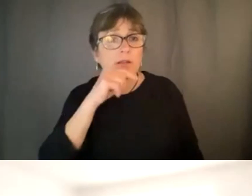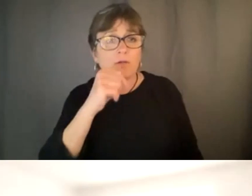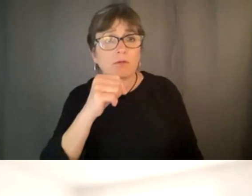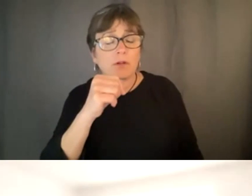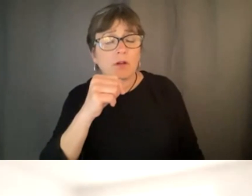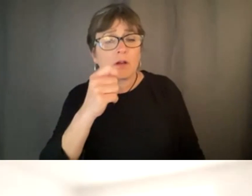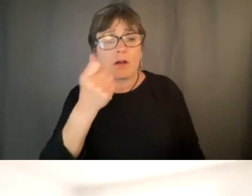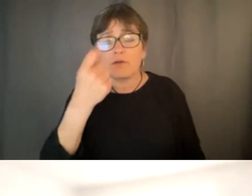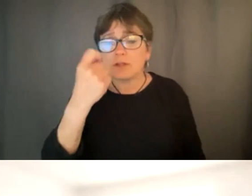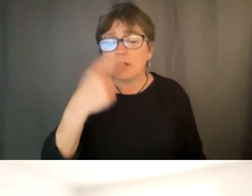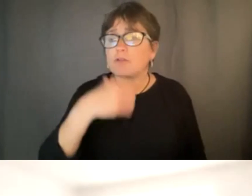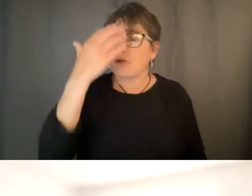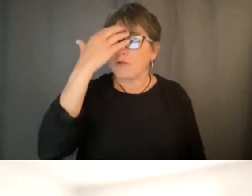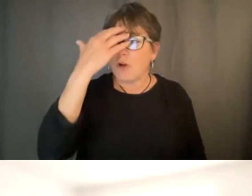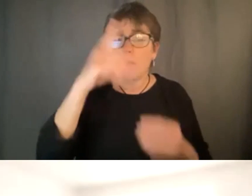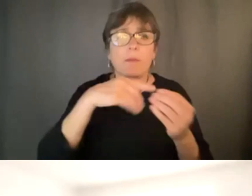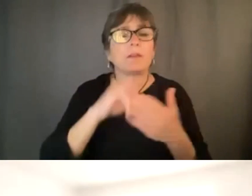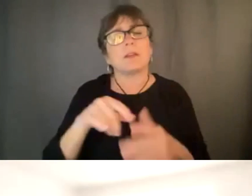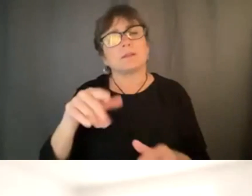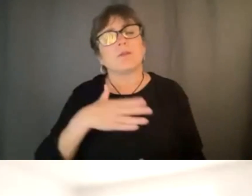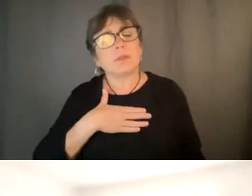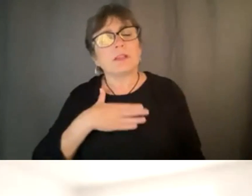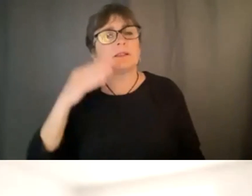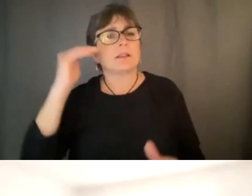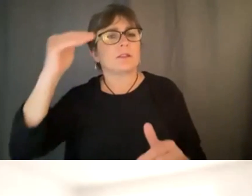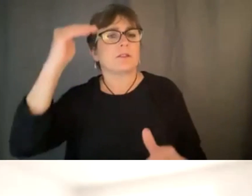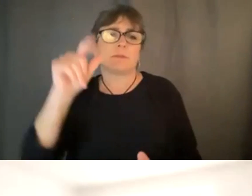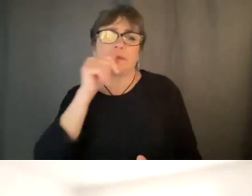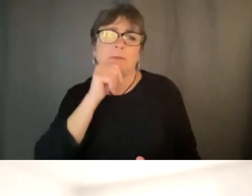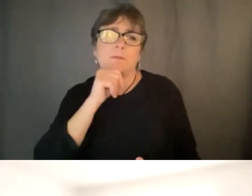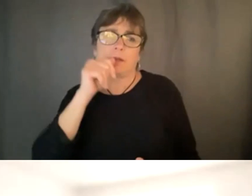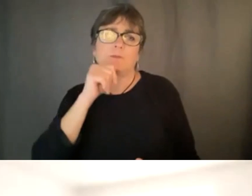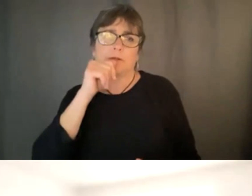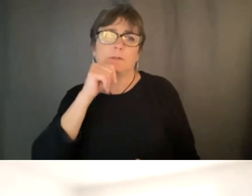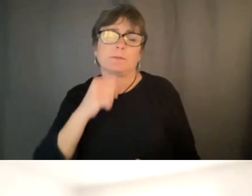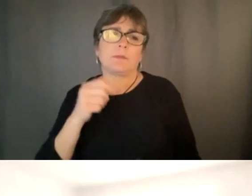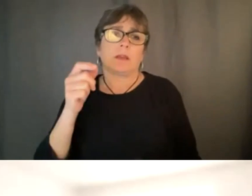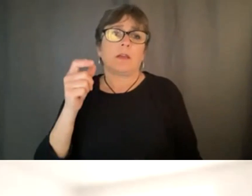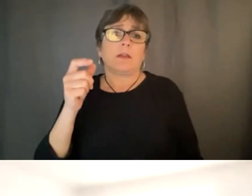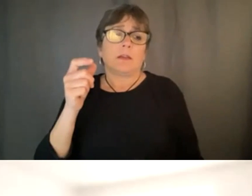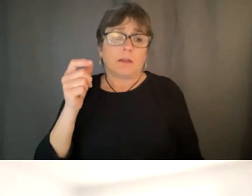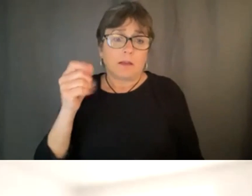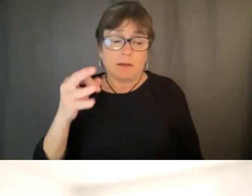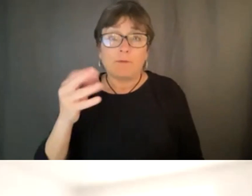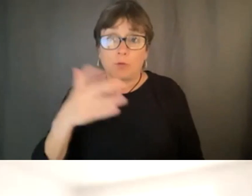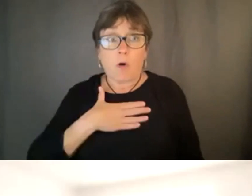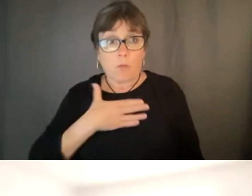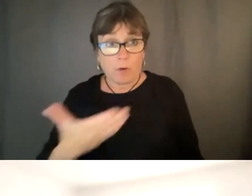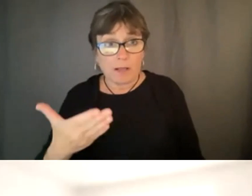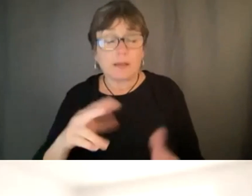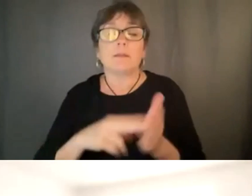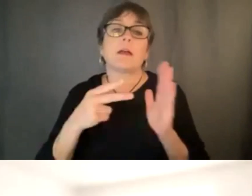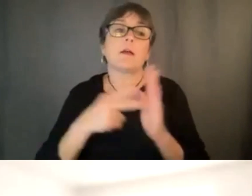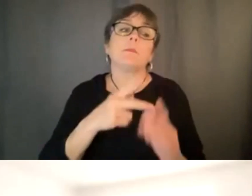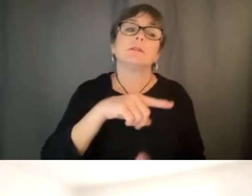patient enough to have those conversations. And if you invest that time, those youth will be better for their own future and the